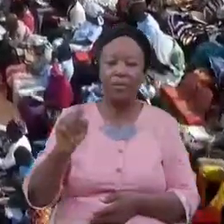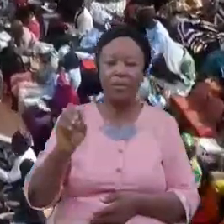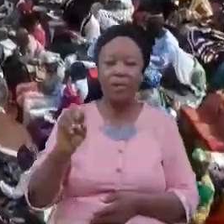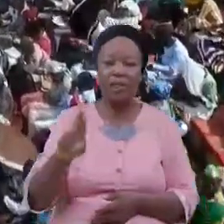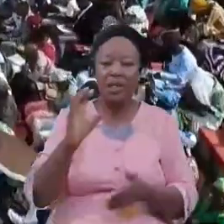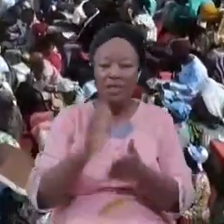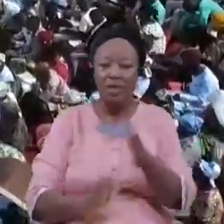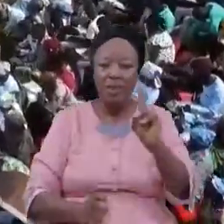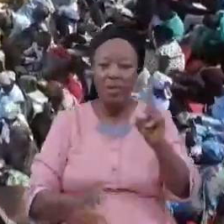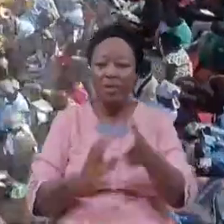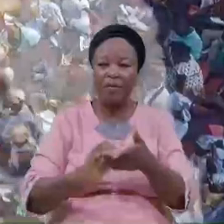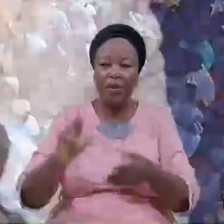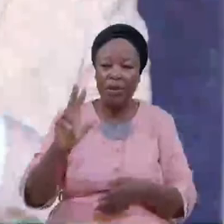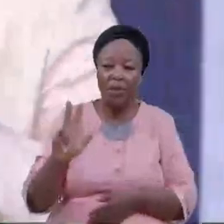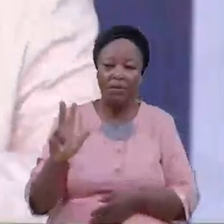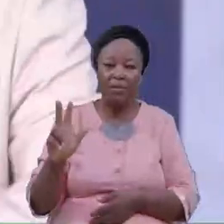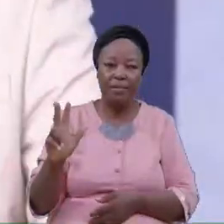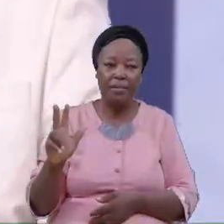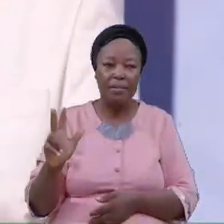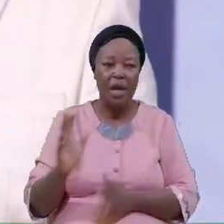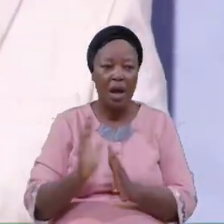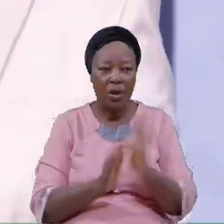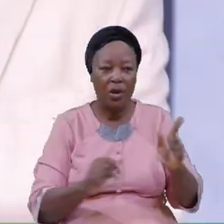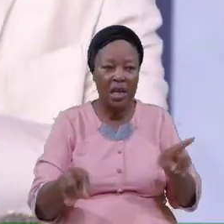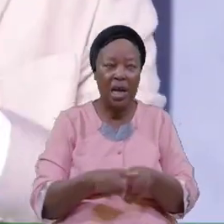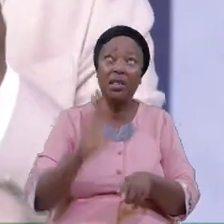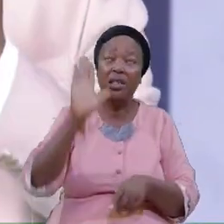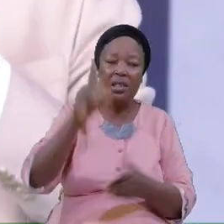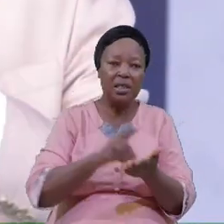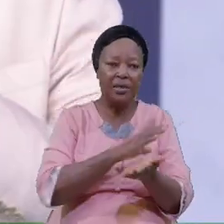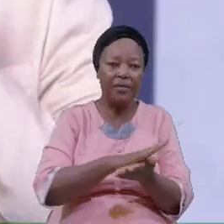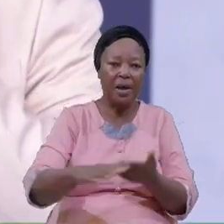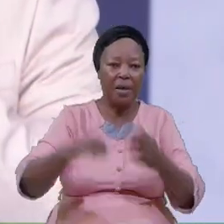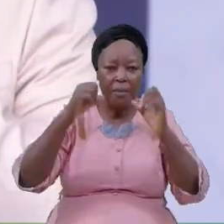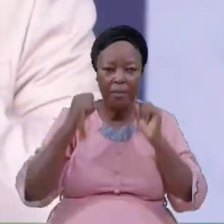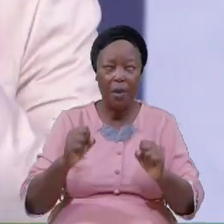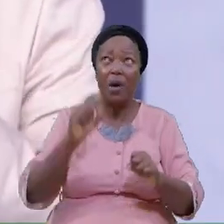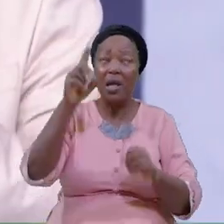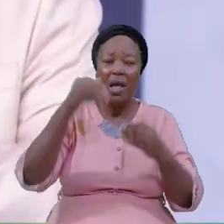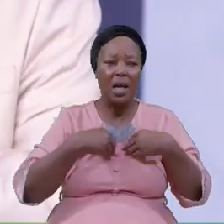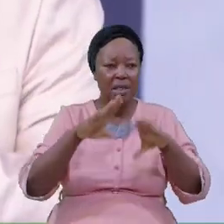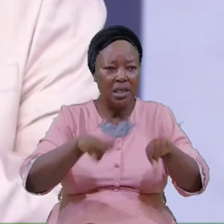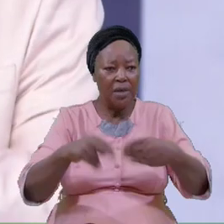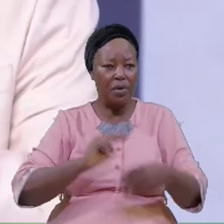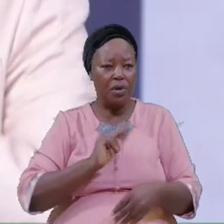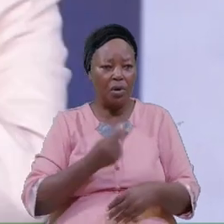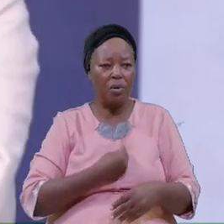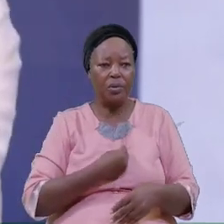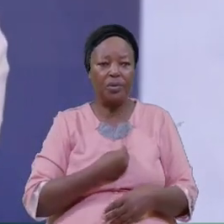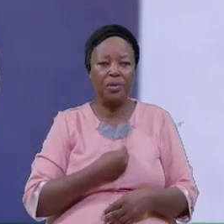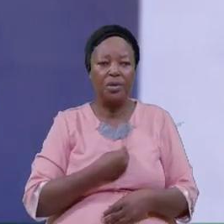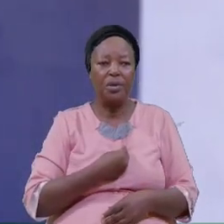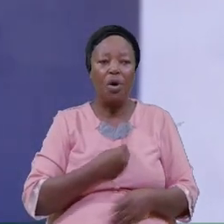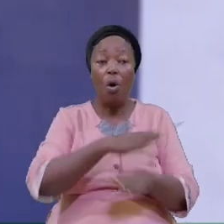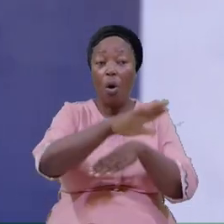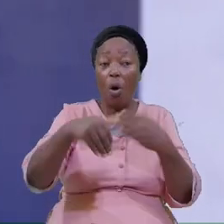De Pierre, 1, verse according 3. As his divine power, he has given unto us all things